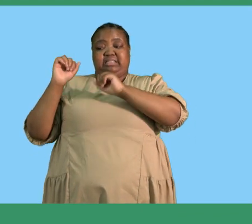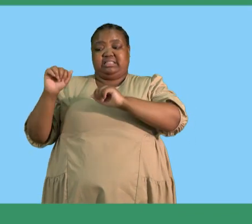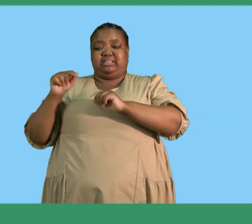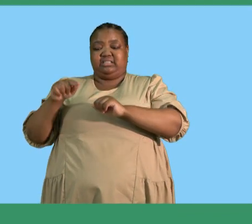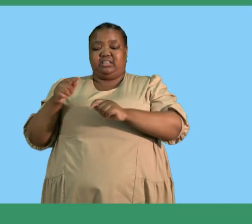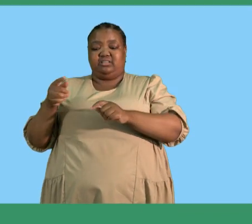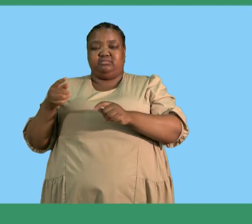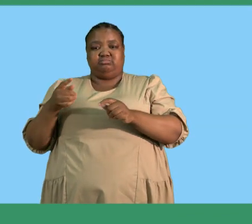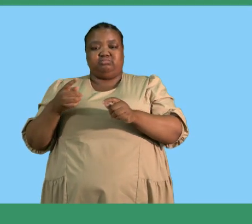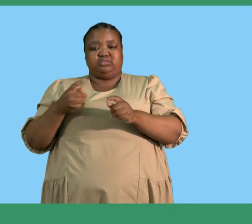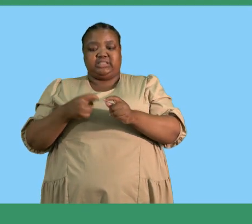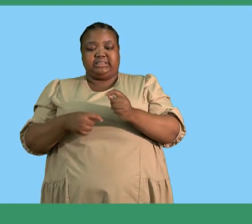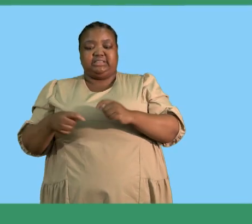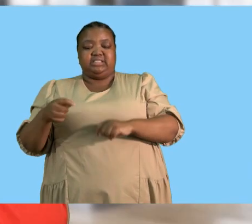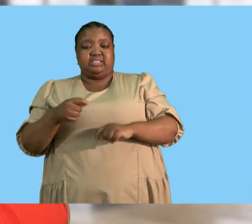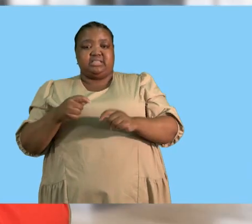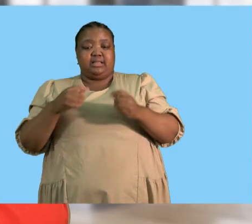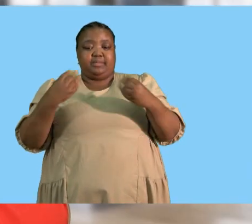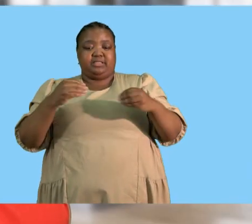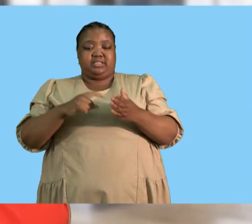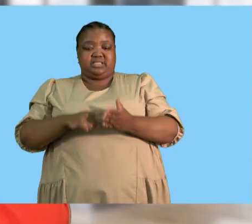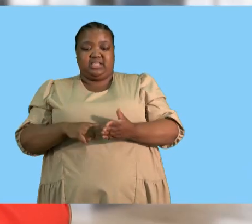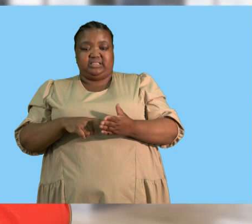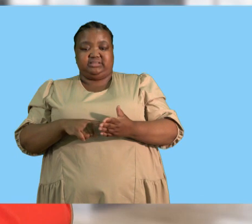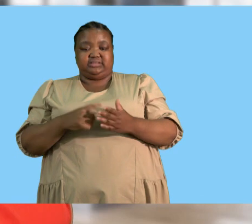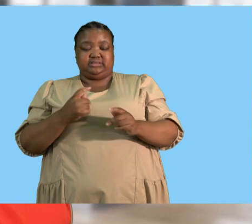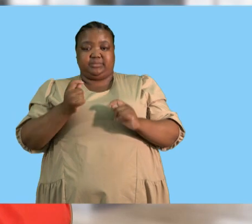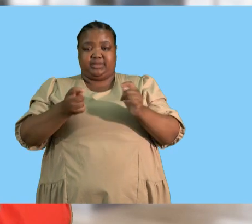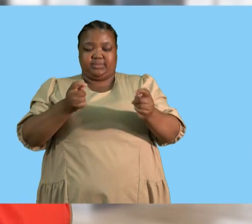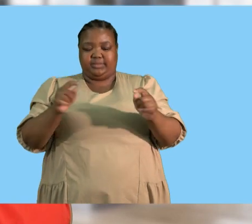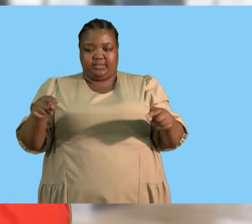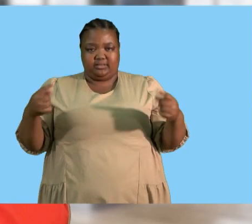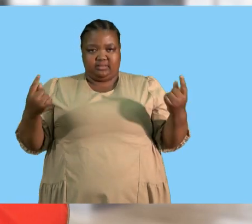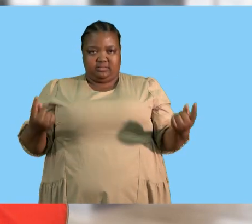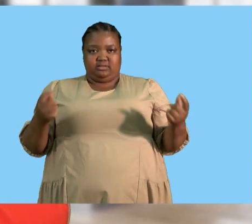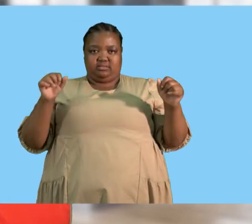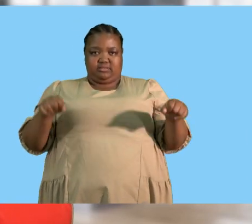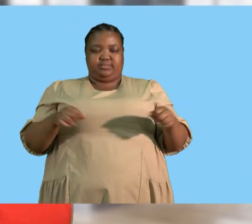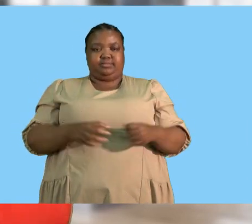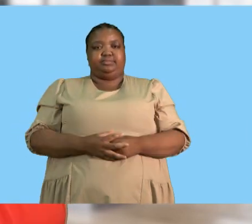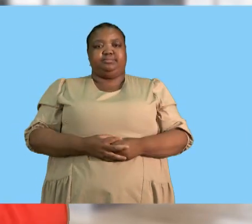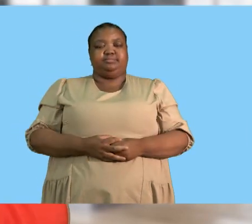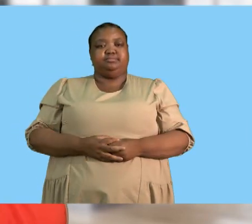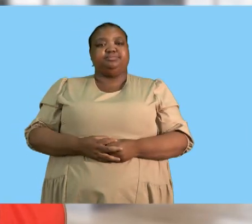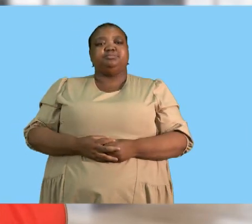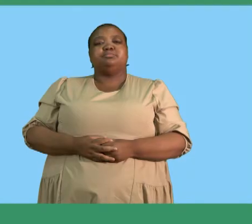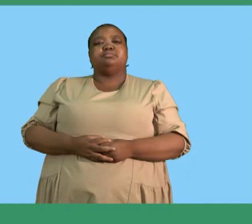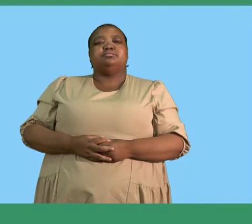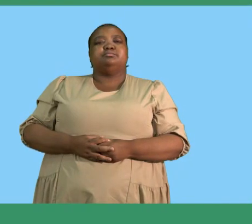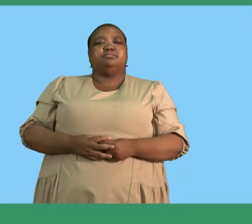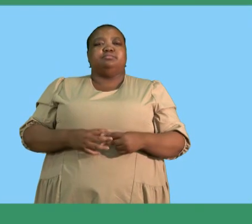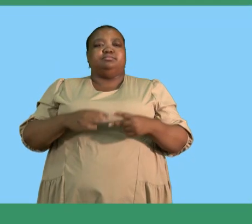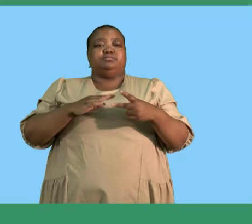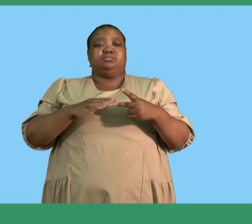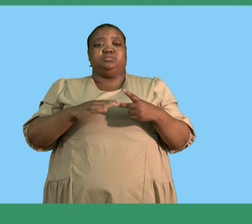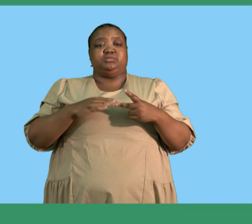the business, which means that we cannot take the owner's personal assets to pay off the debts of the business.